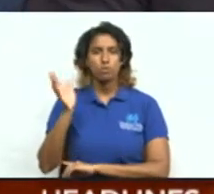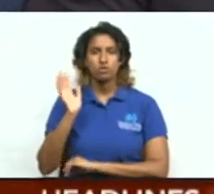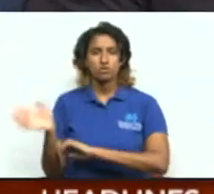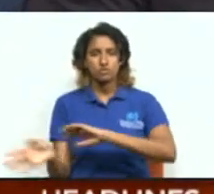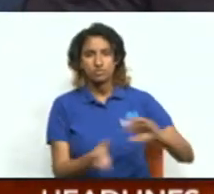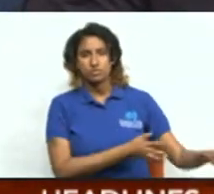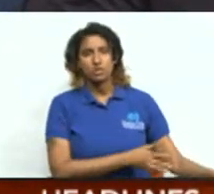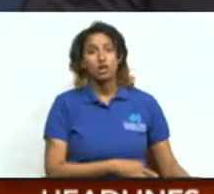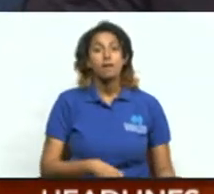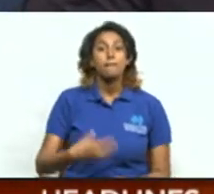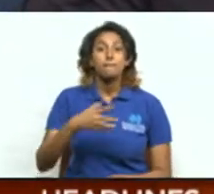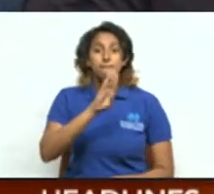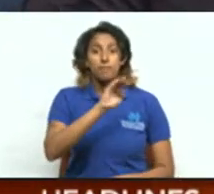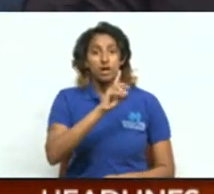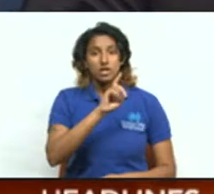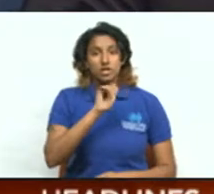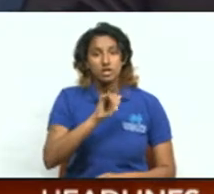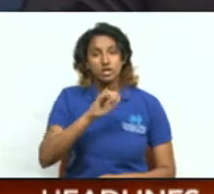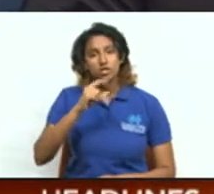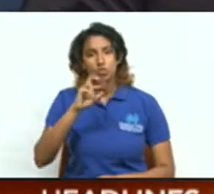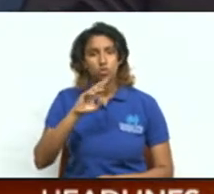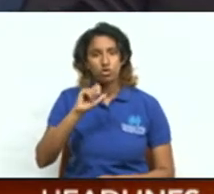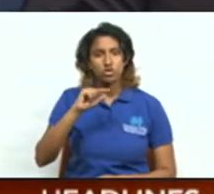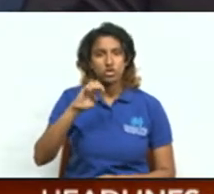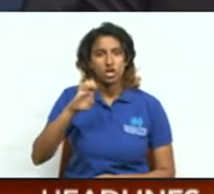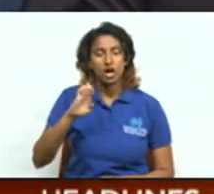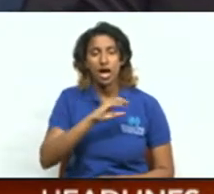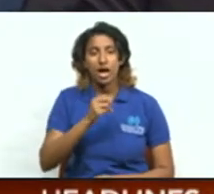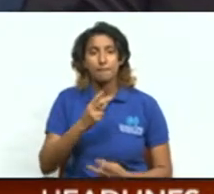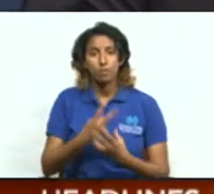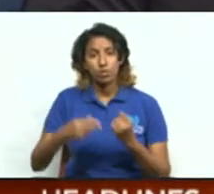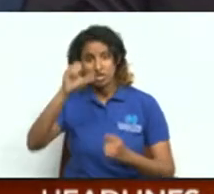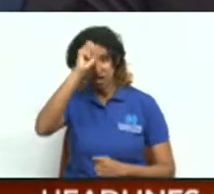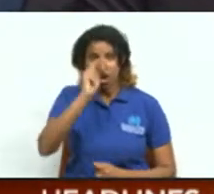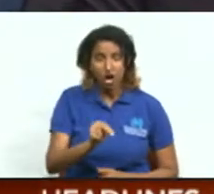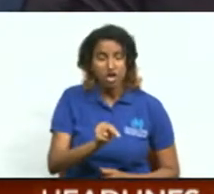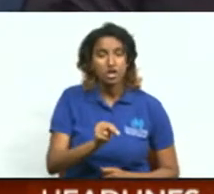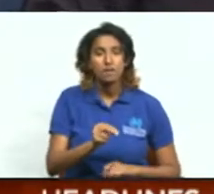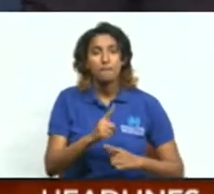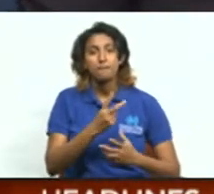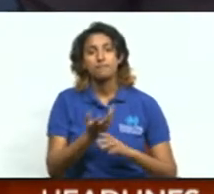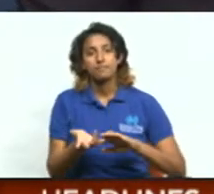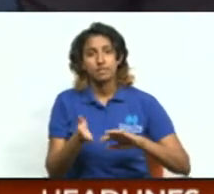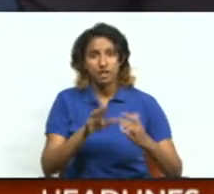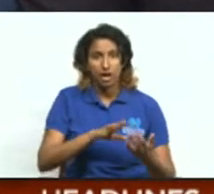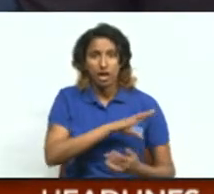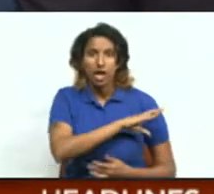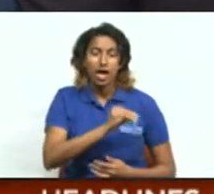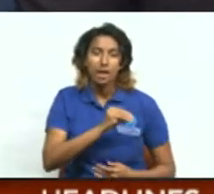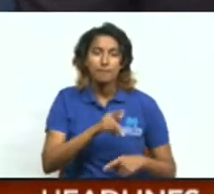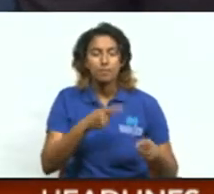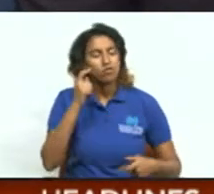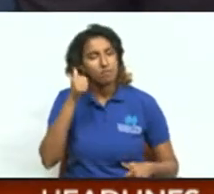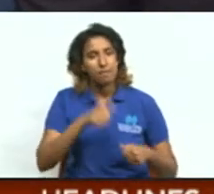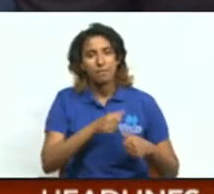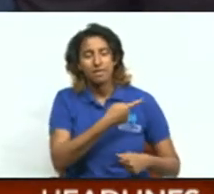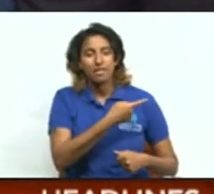and his sons Marcus and Jeremiah are being remembered as God-fearing and loving individuals. The three were killed by